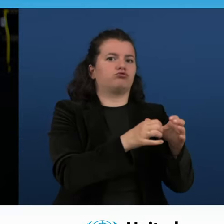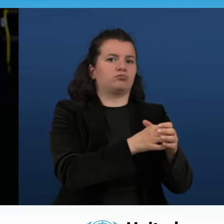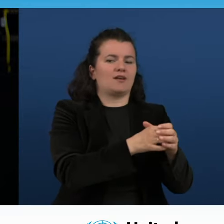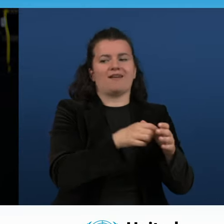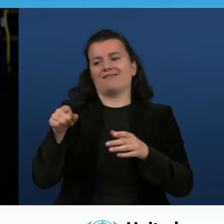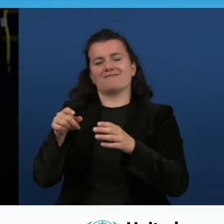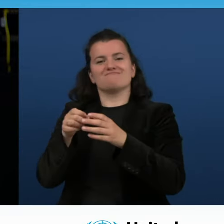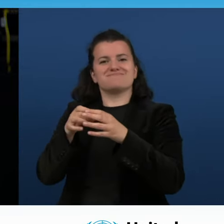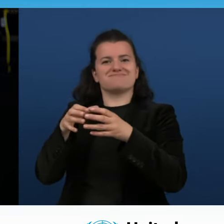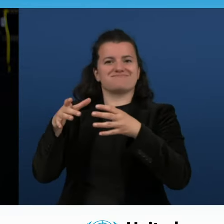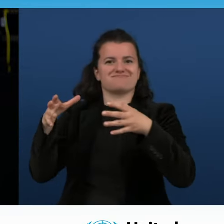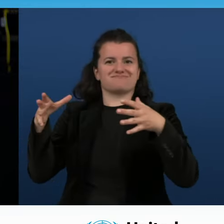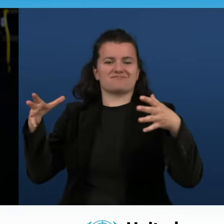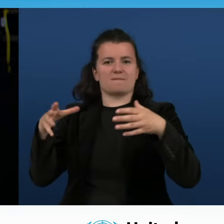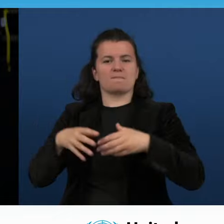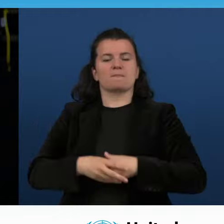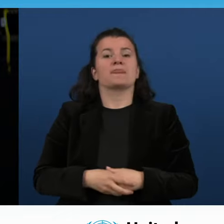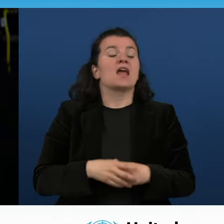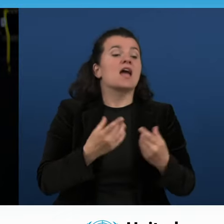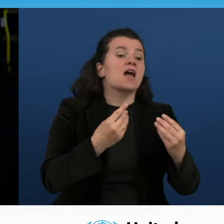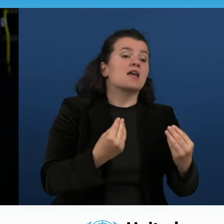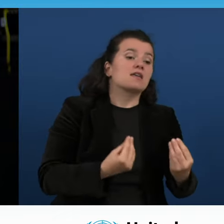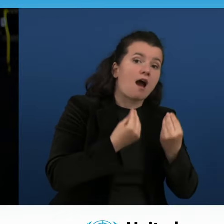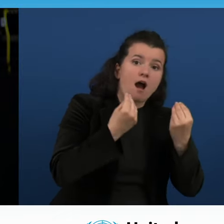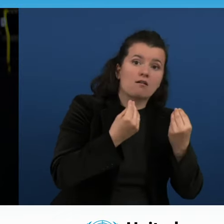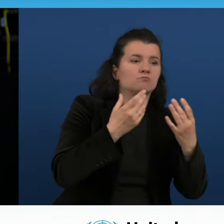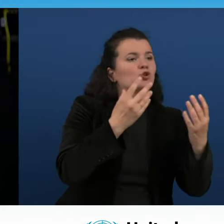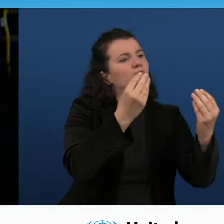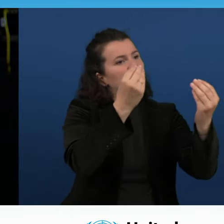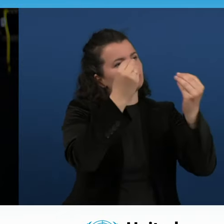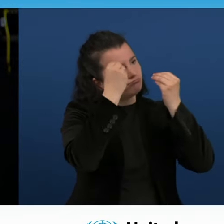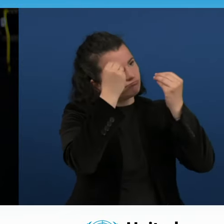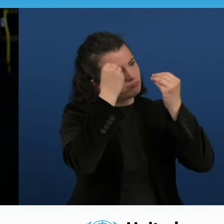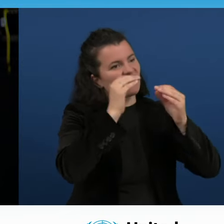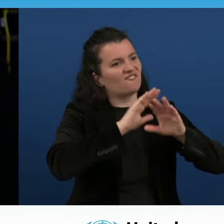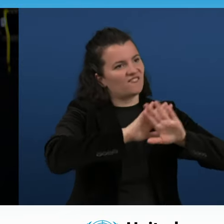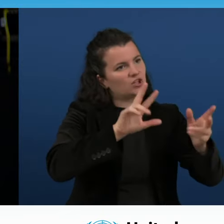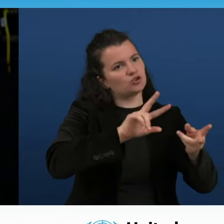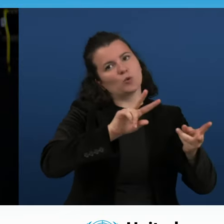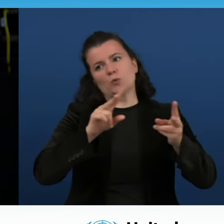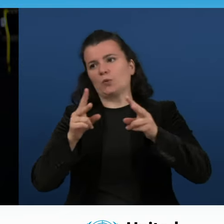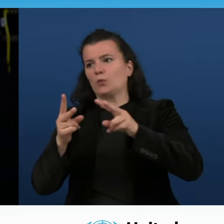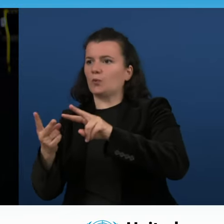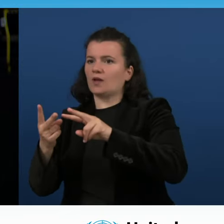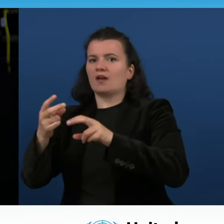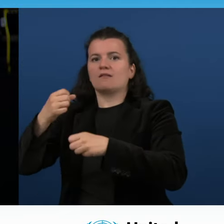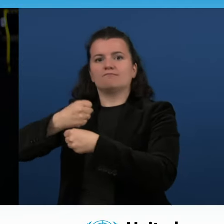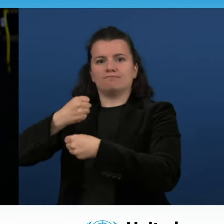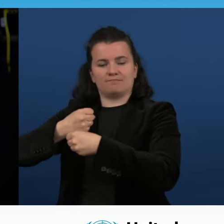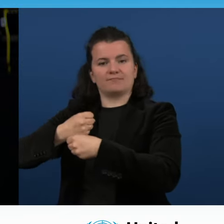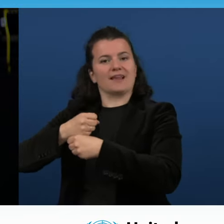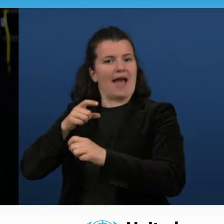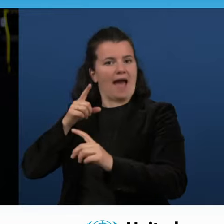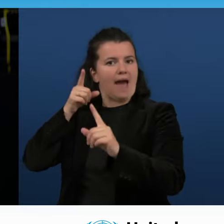the workforce and thrive, mentorship can be invaluable. Advisory Singapore, the charity that I run, we operate Singapore's largest careers-based